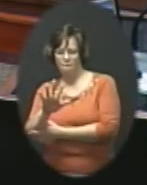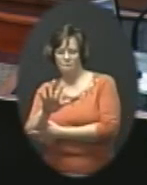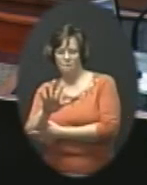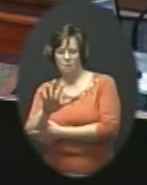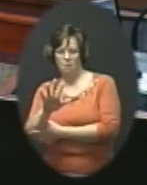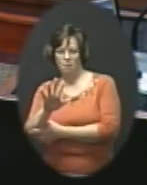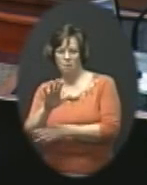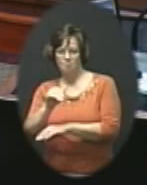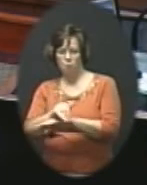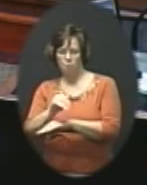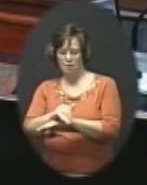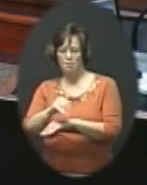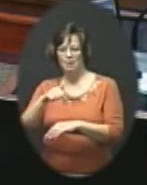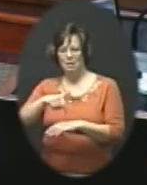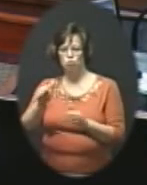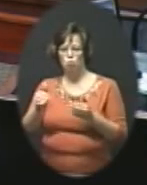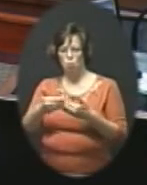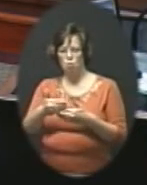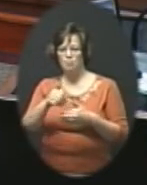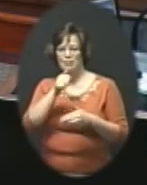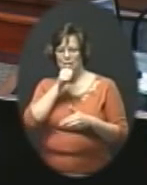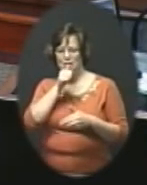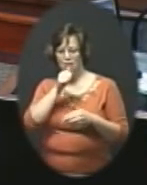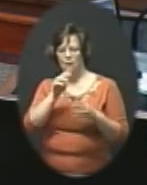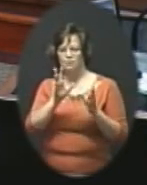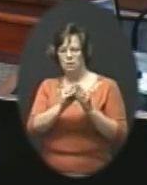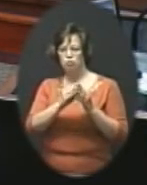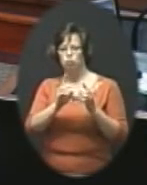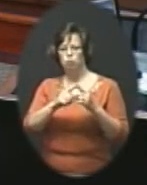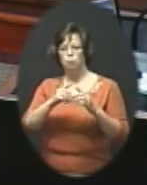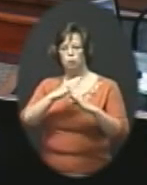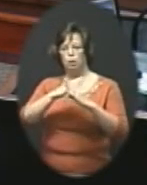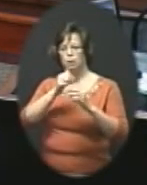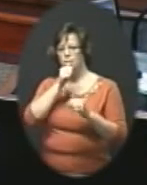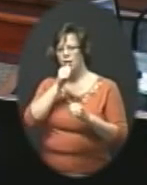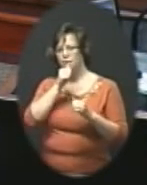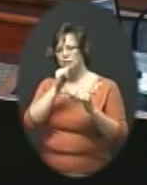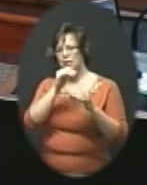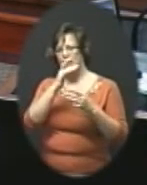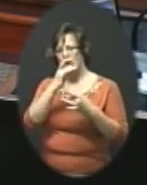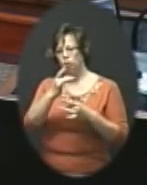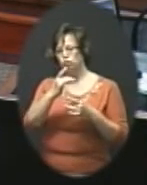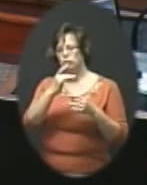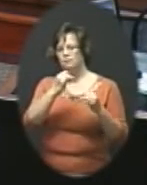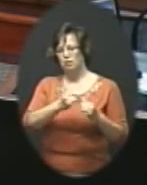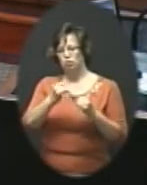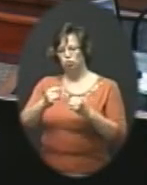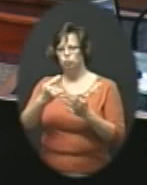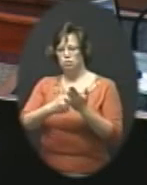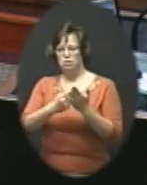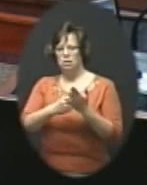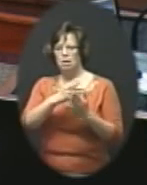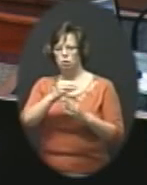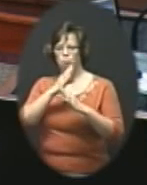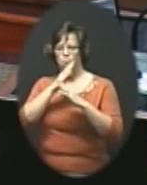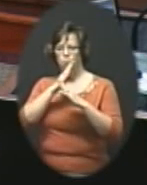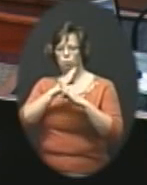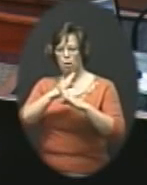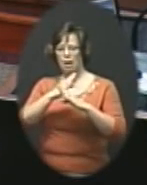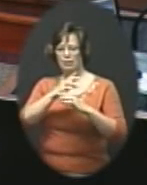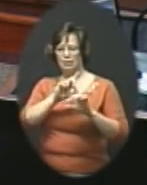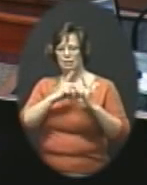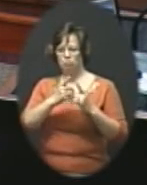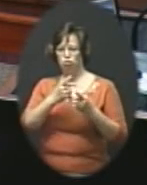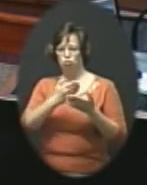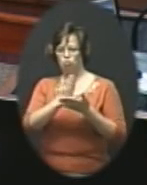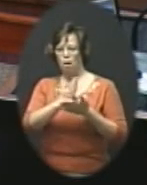8:35 p.m. in this room. The executive session is required in order to protect the privacy interests of individuals to be discussed and to protect the district's right to